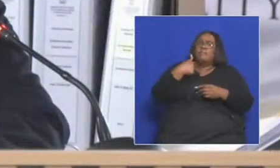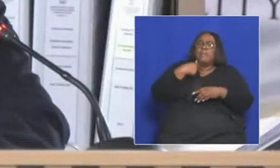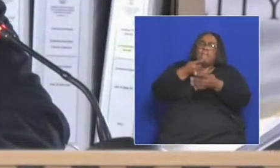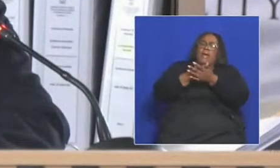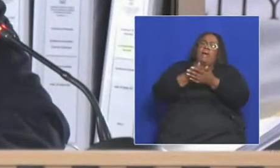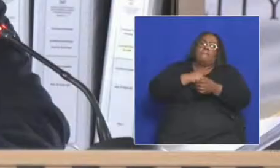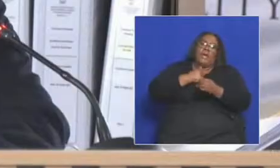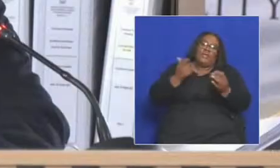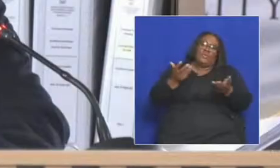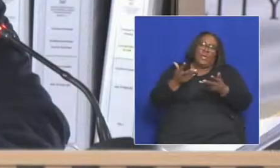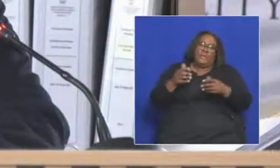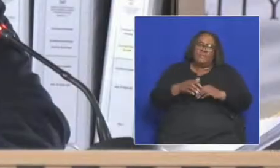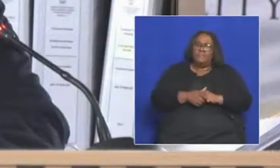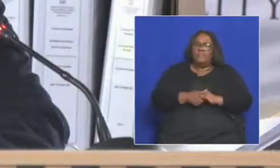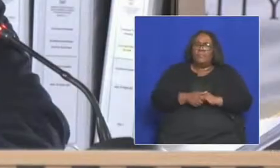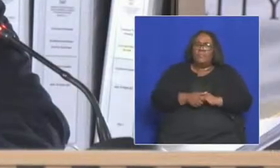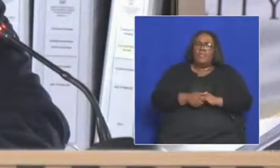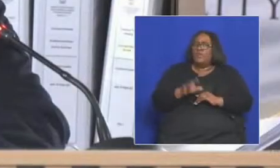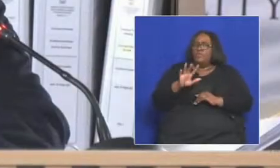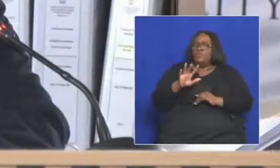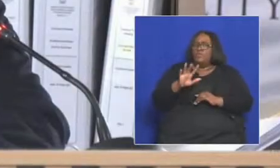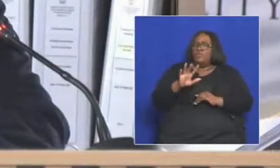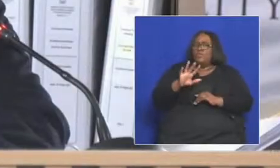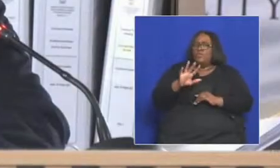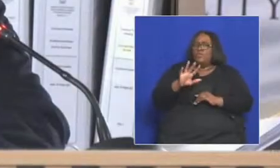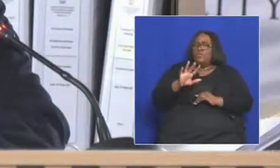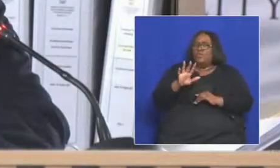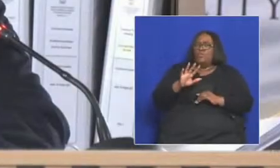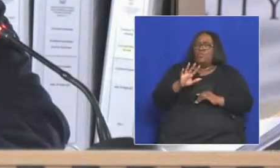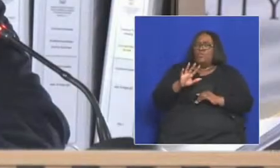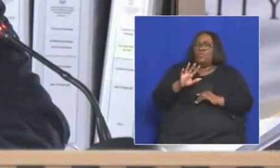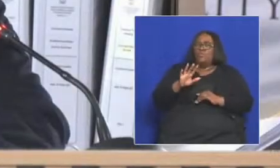than what you told him. What have you done for him